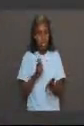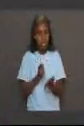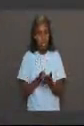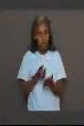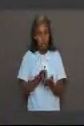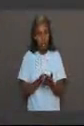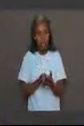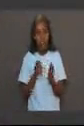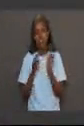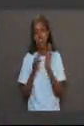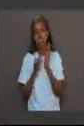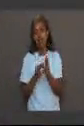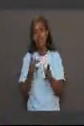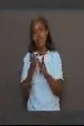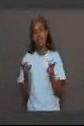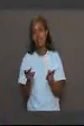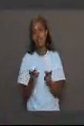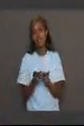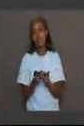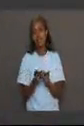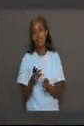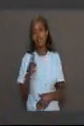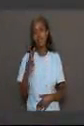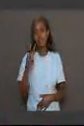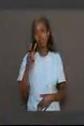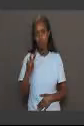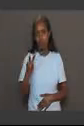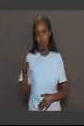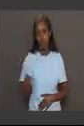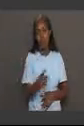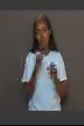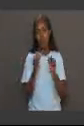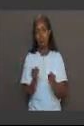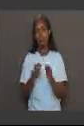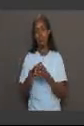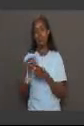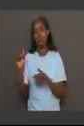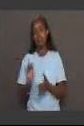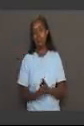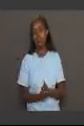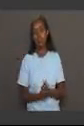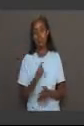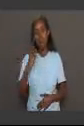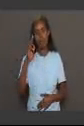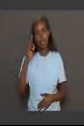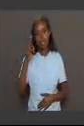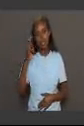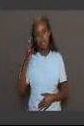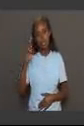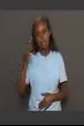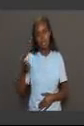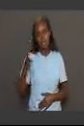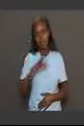a sample space of 2 possible outcomes, heads or